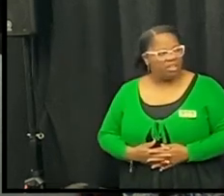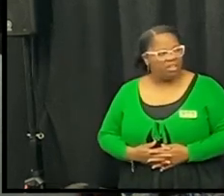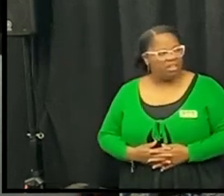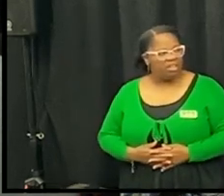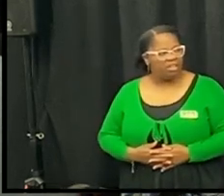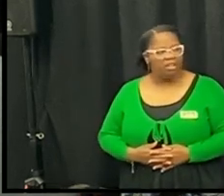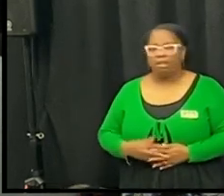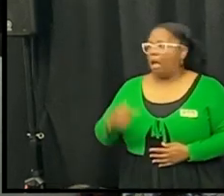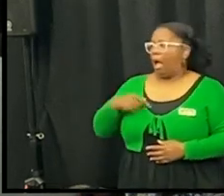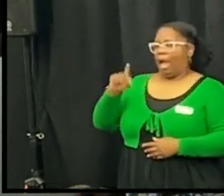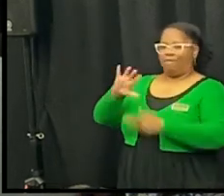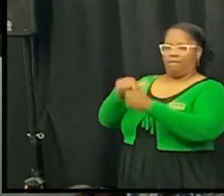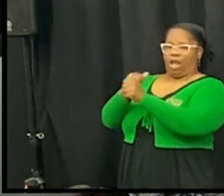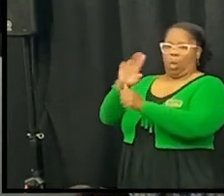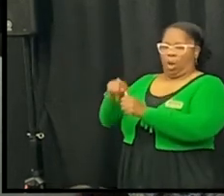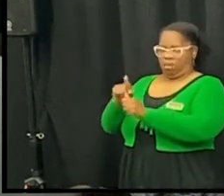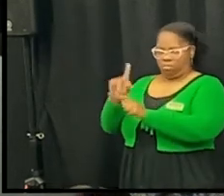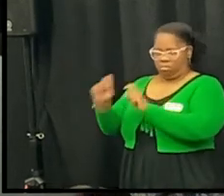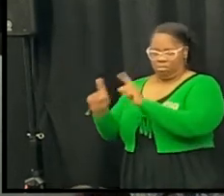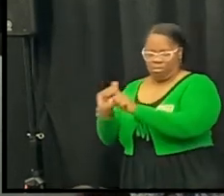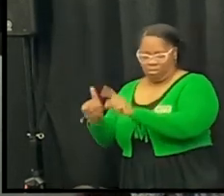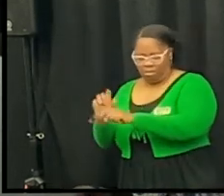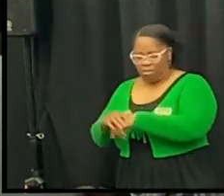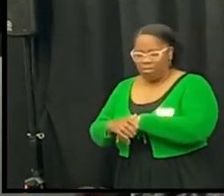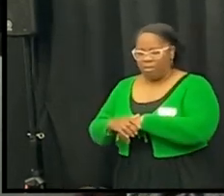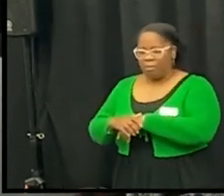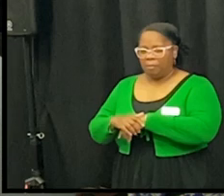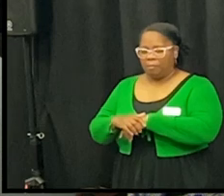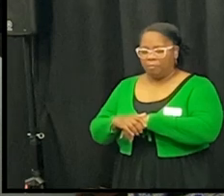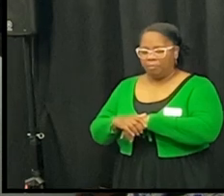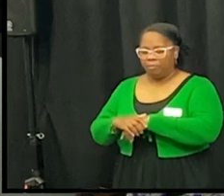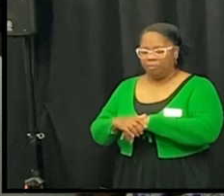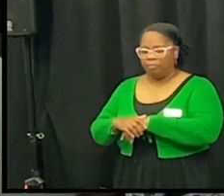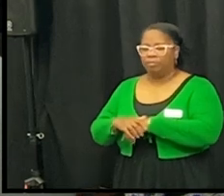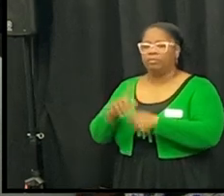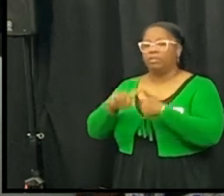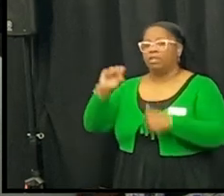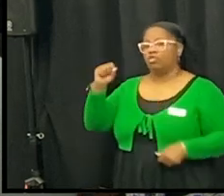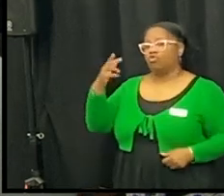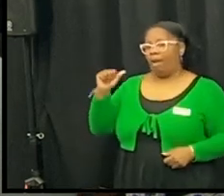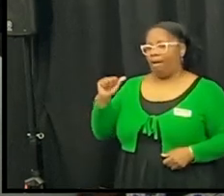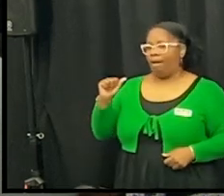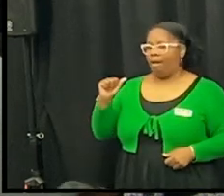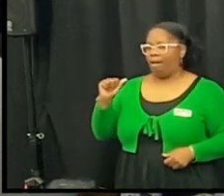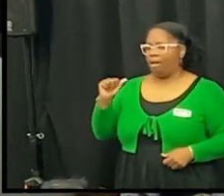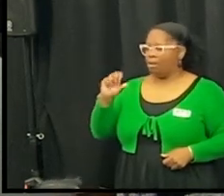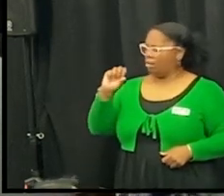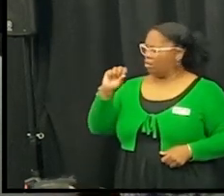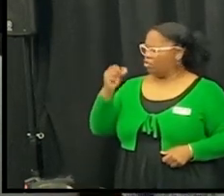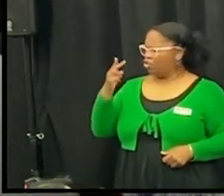I have to follow up with a couple of things. One. Shy used to be my audition song.